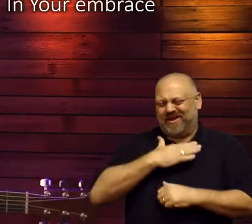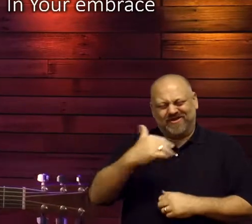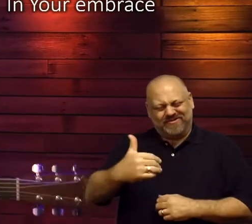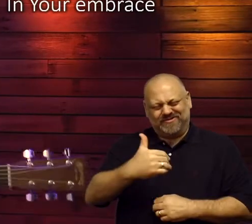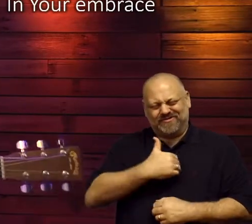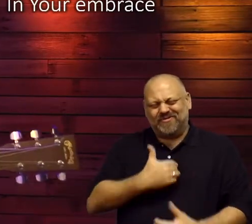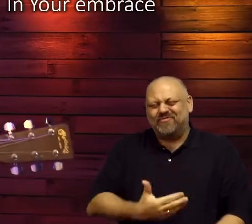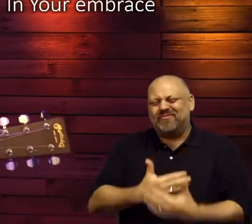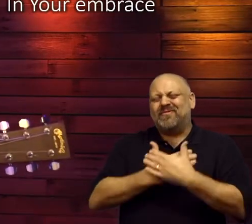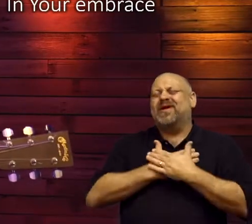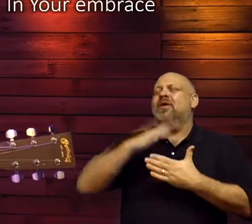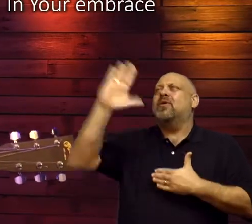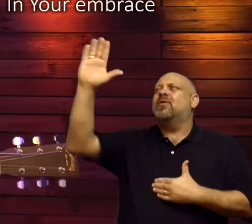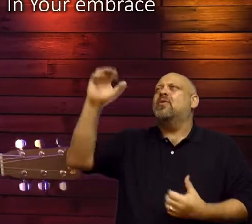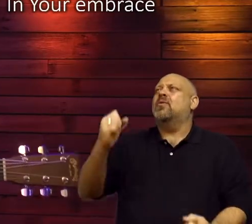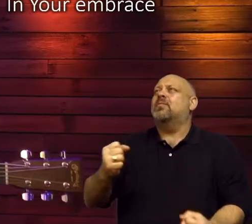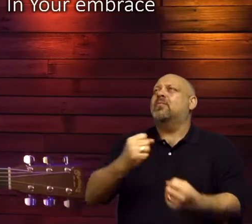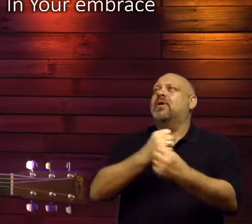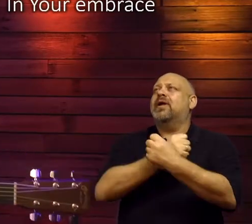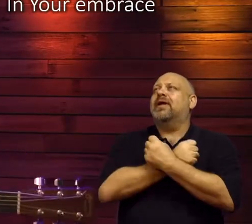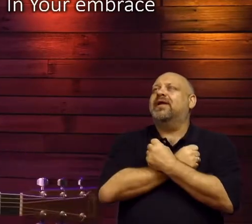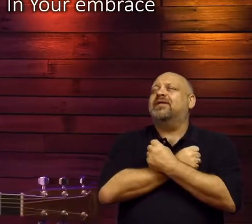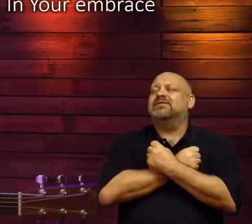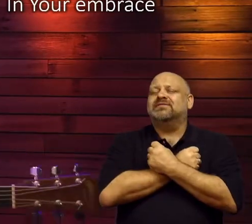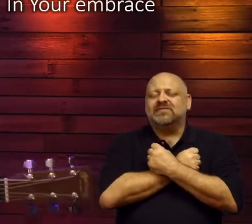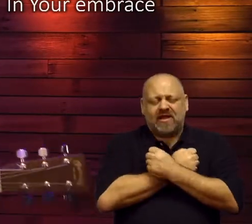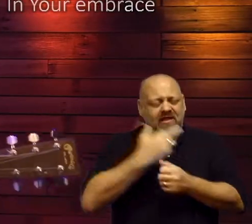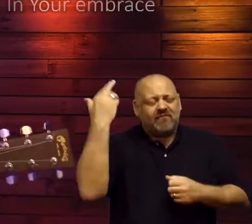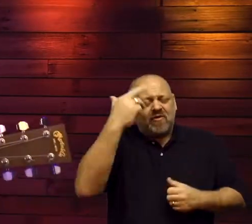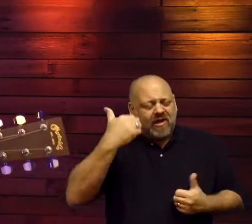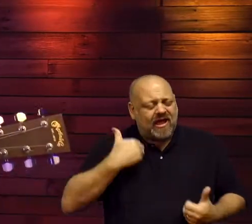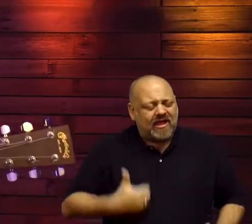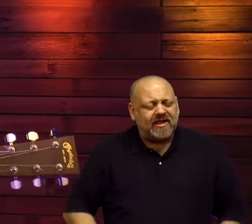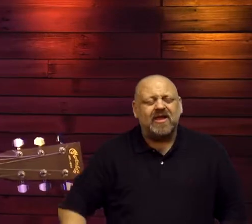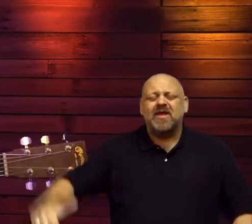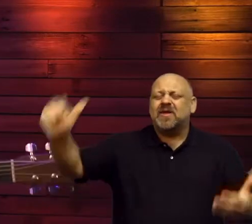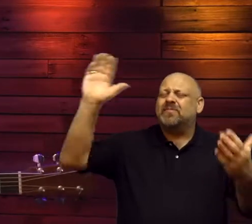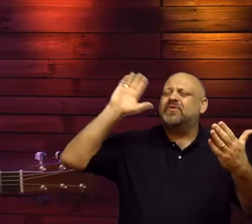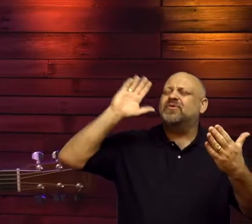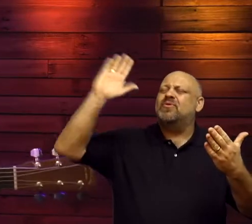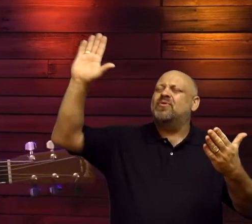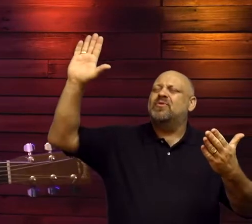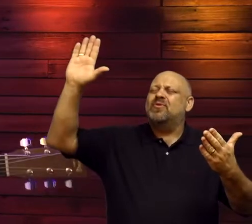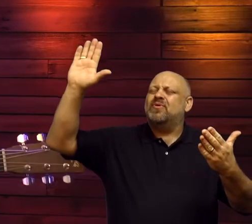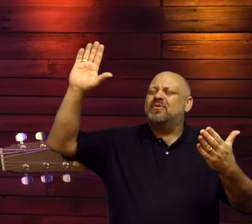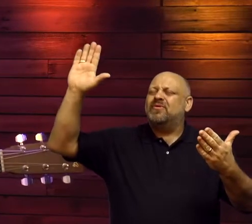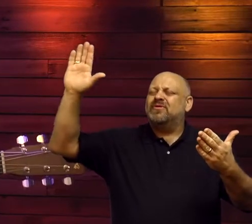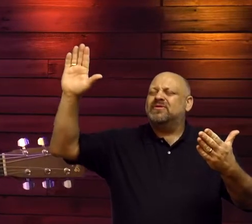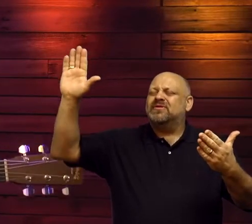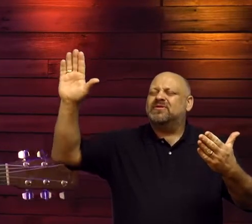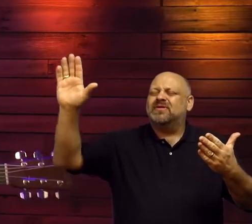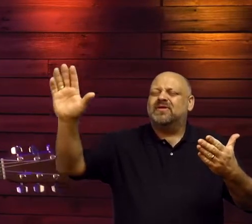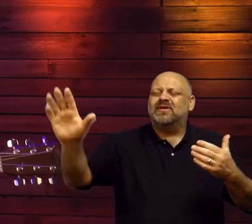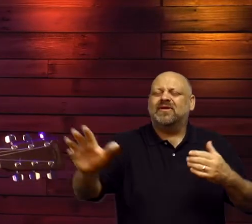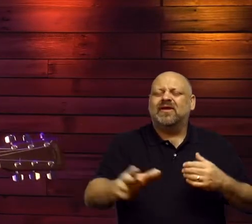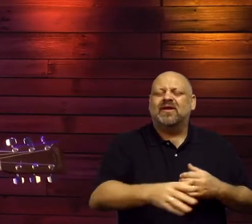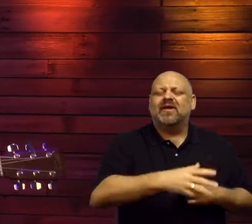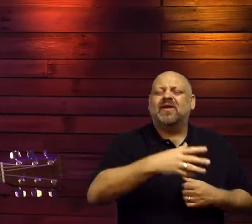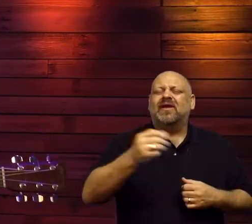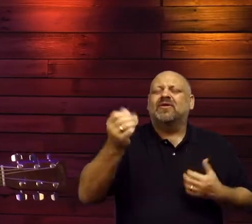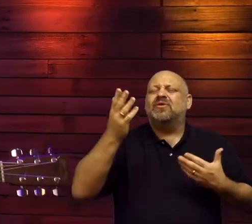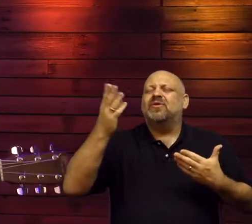my soul will rest in your embrace. For I am